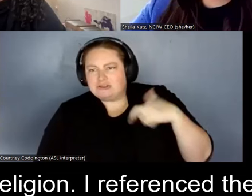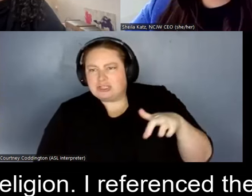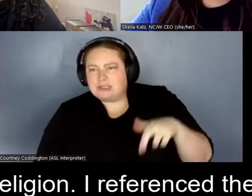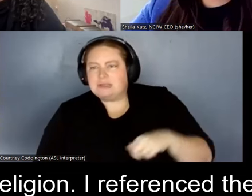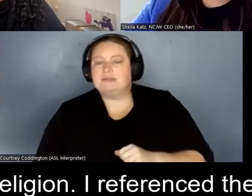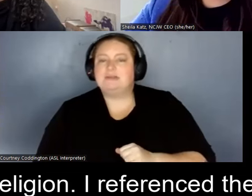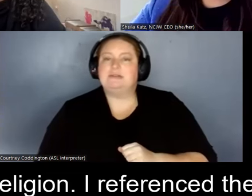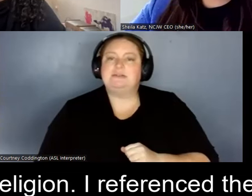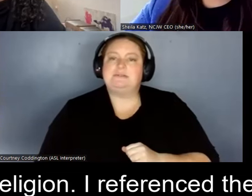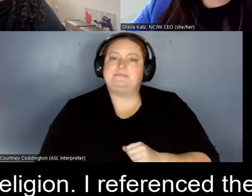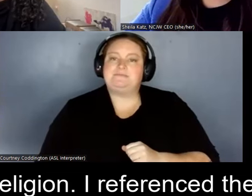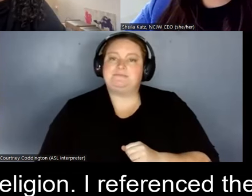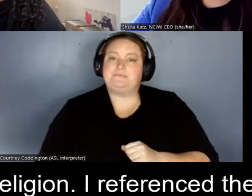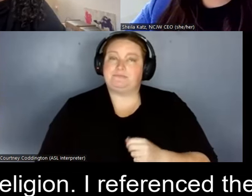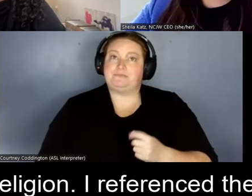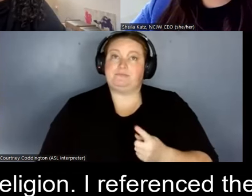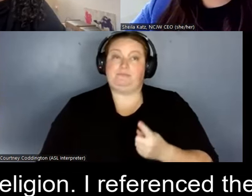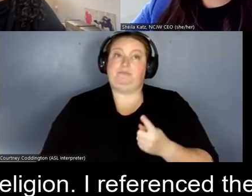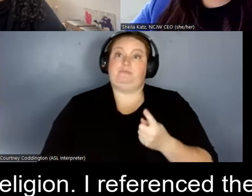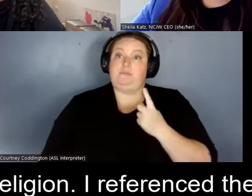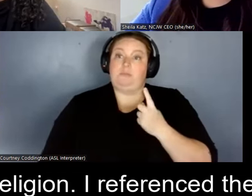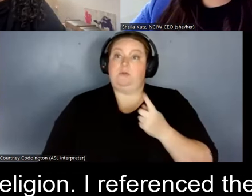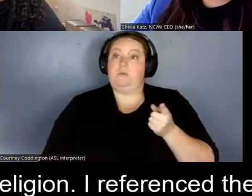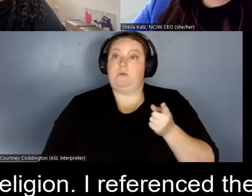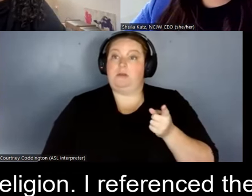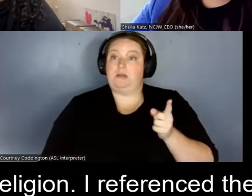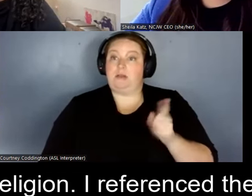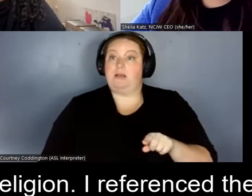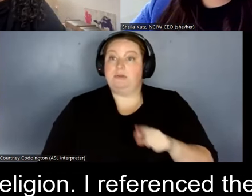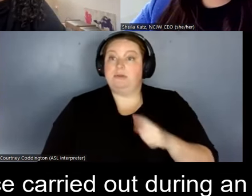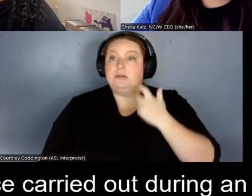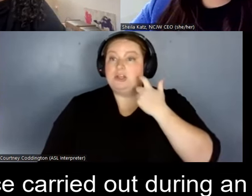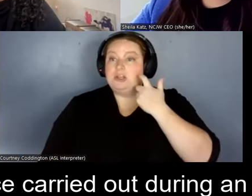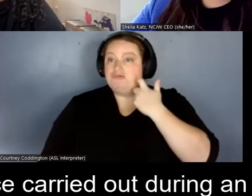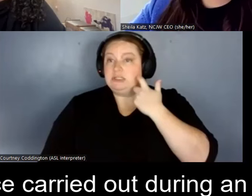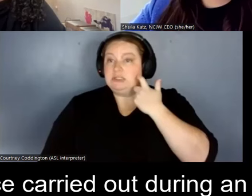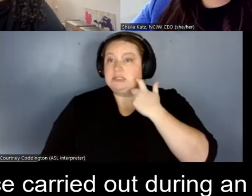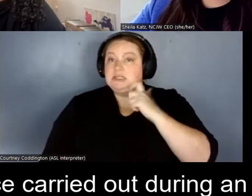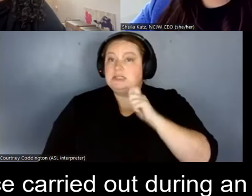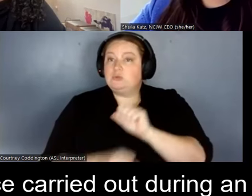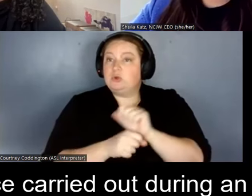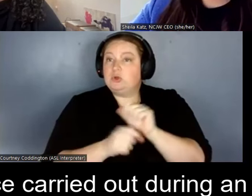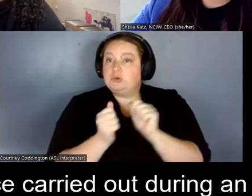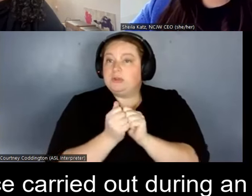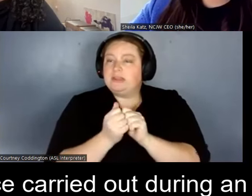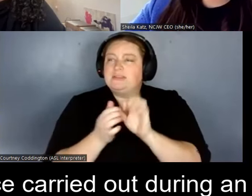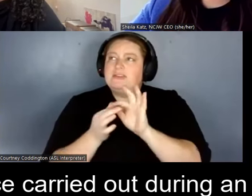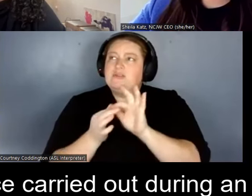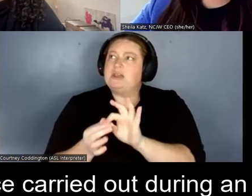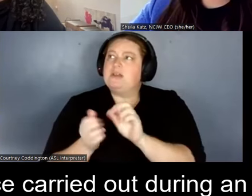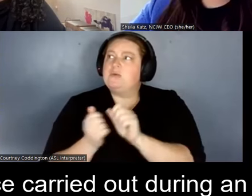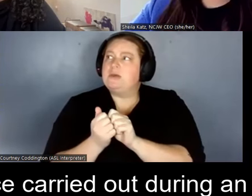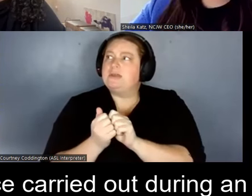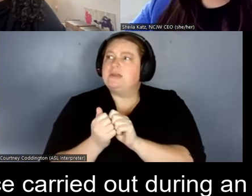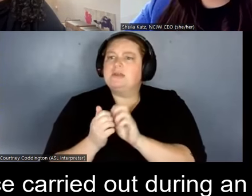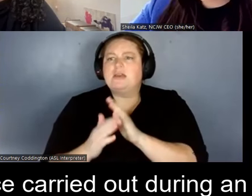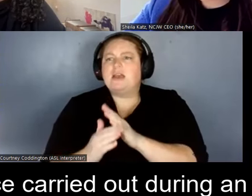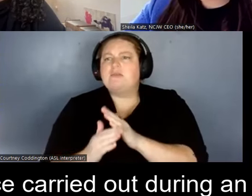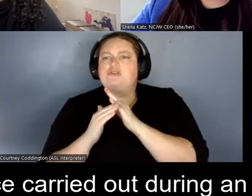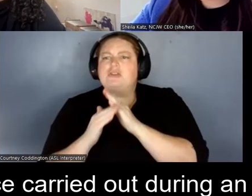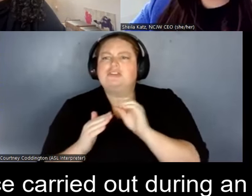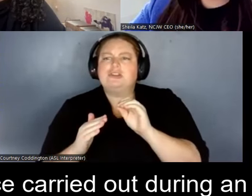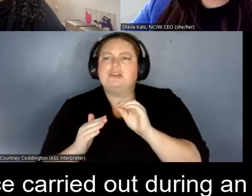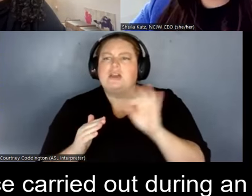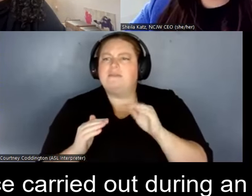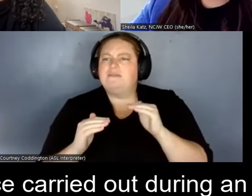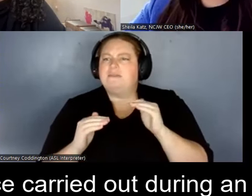referenced one matter that we recently worked on involving the obstruction of justice